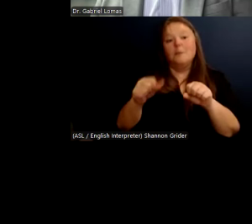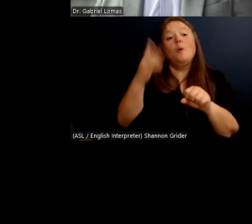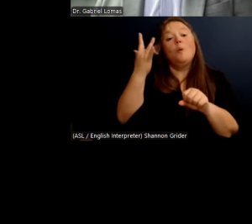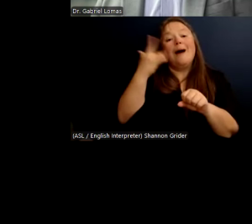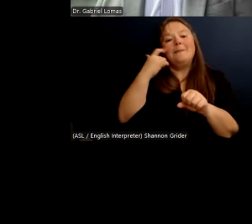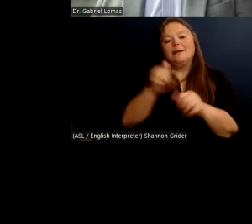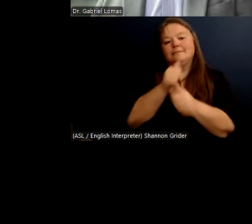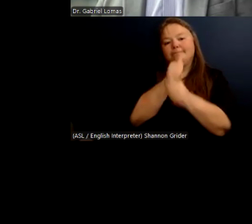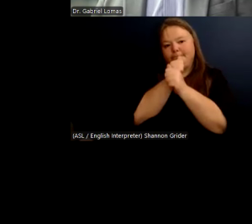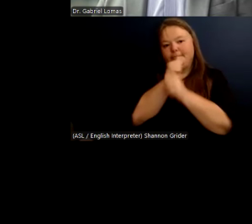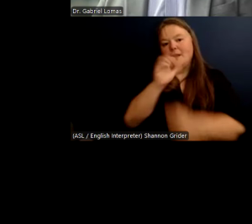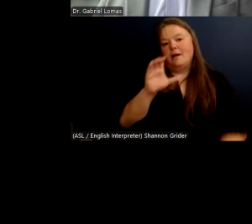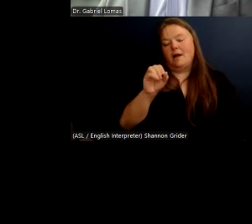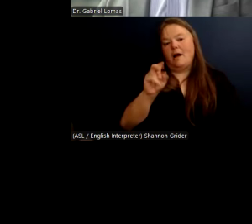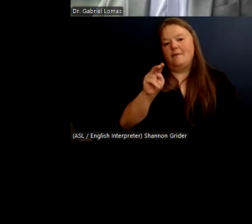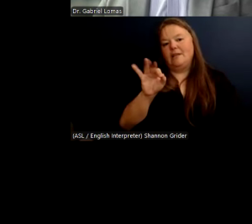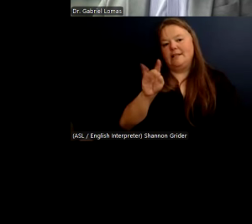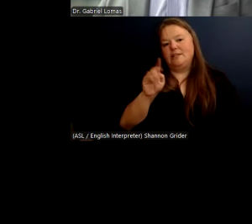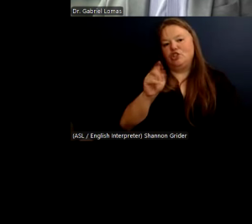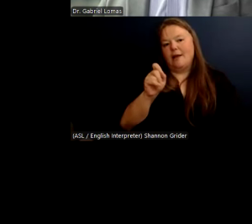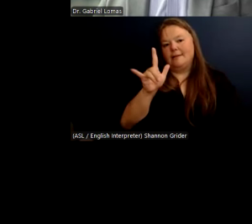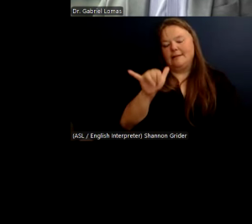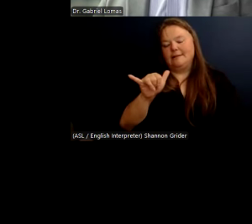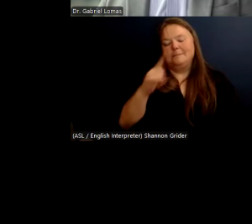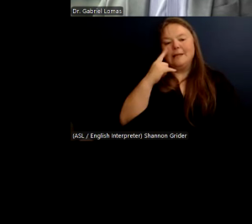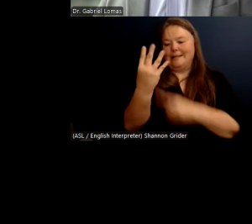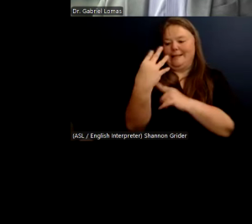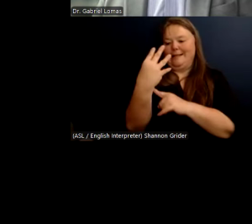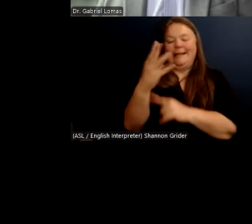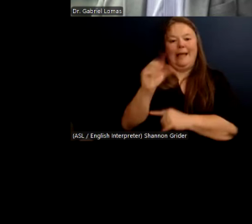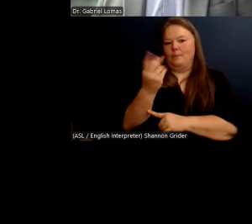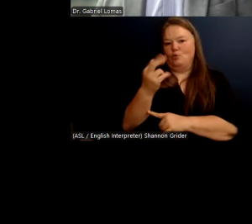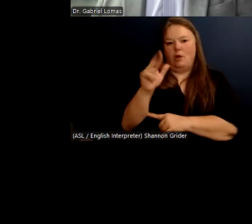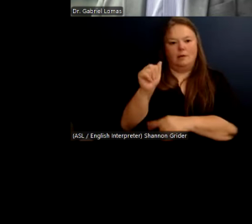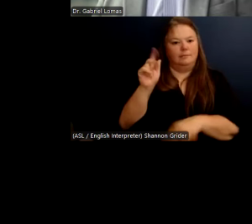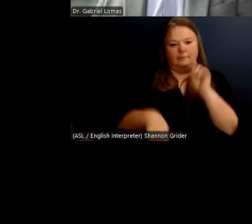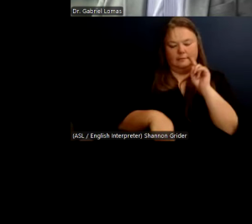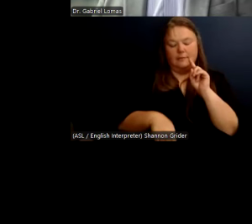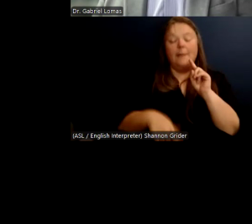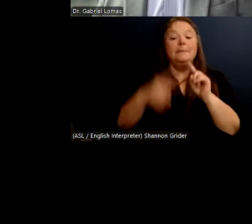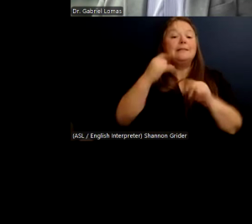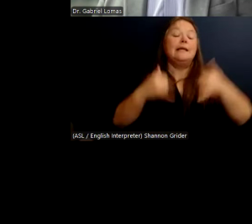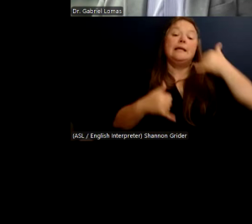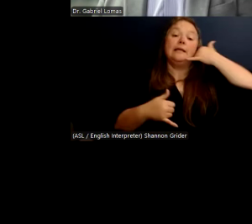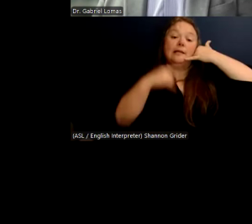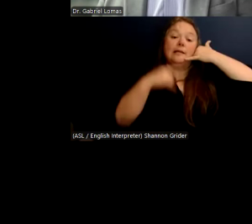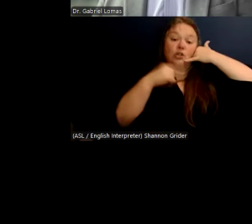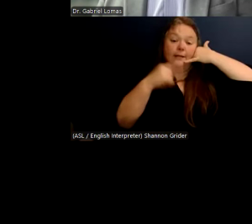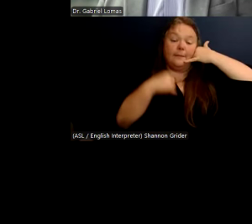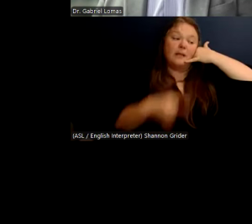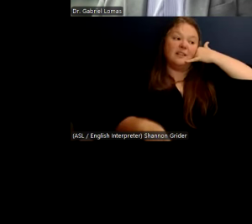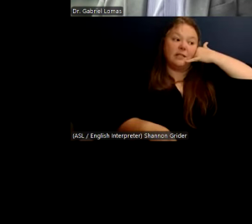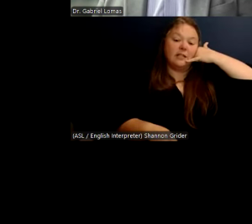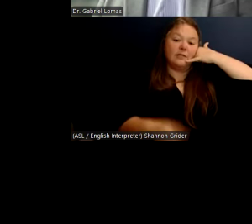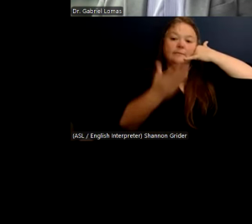confidentiality and because of the camera. So if I'm in a cell and I'm talking as a hearing person, you still